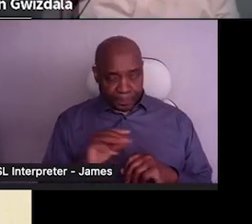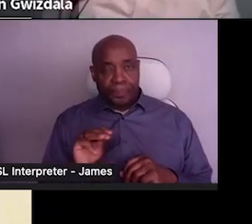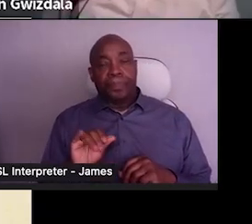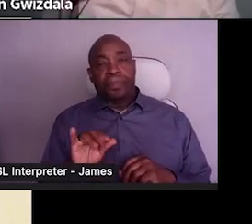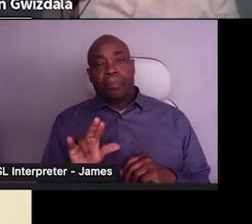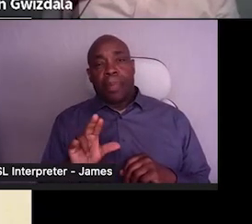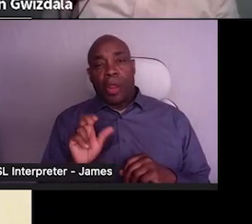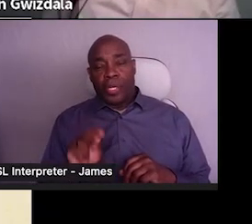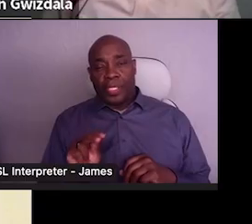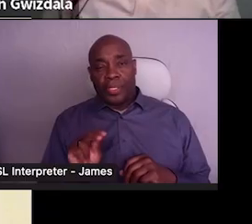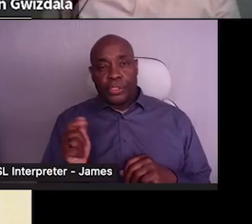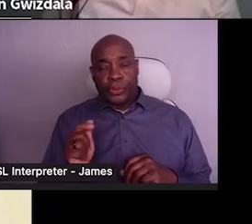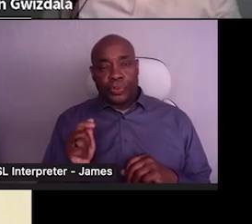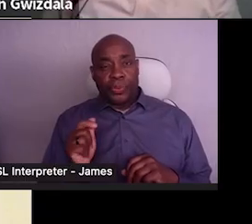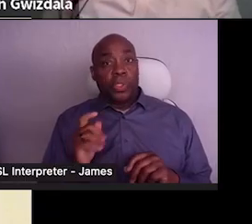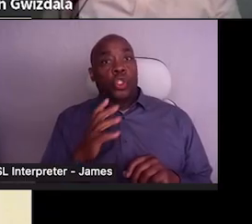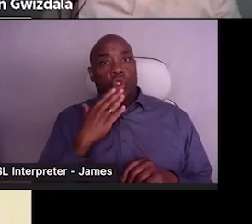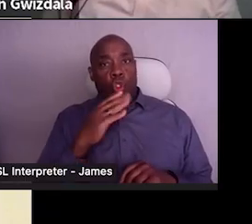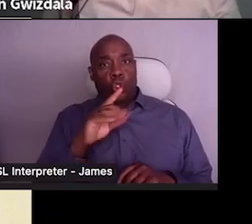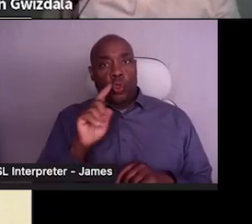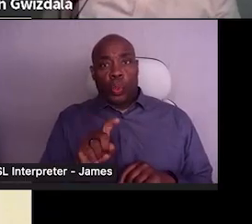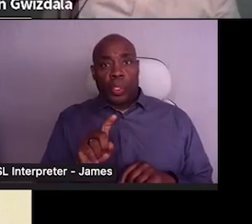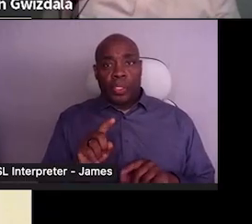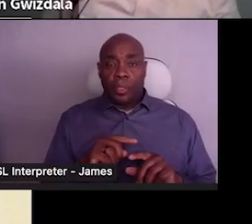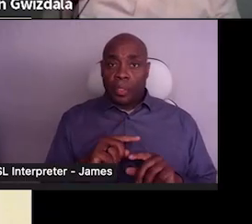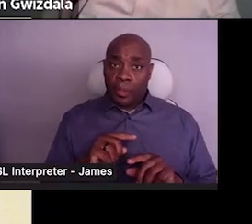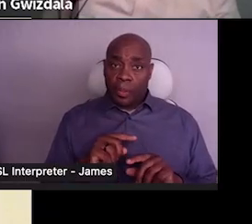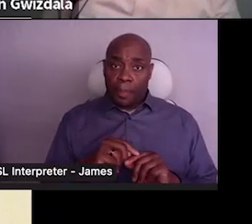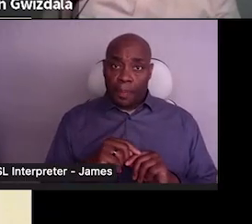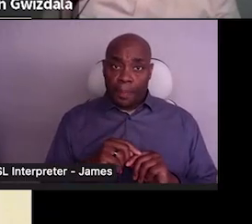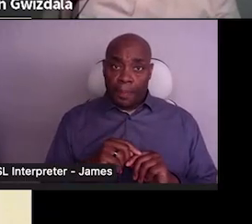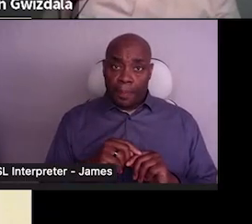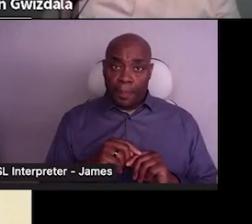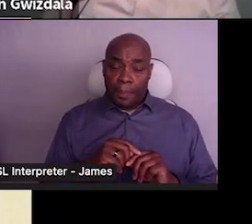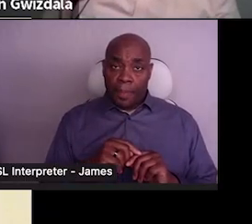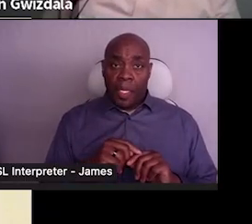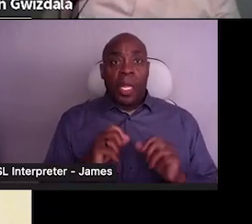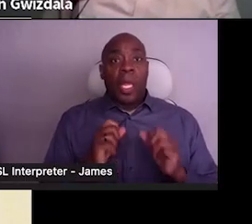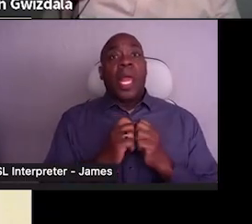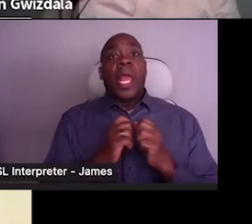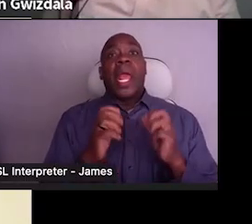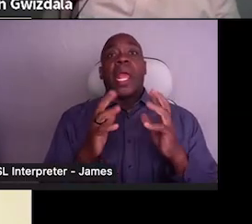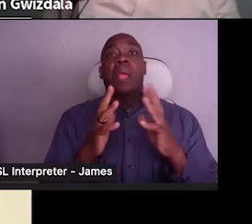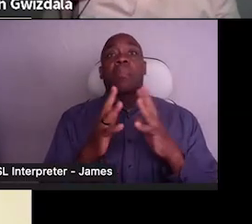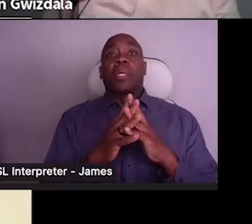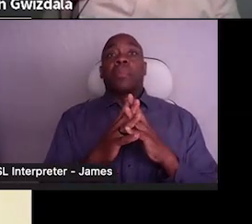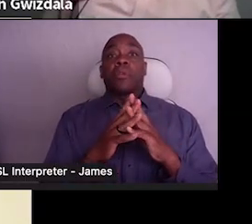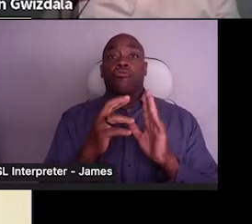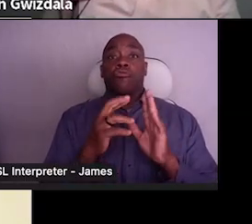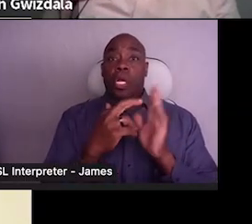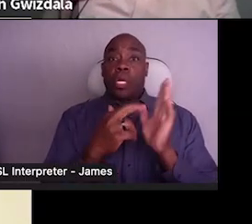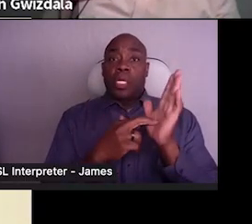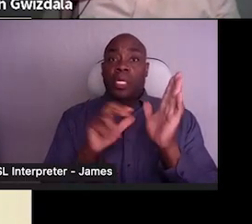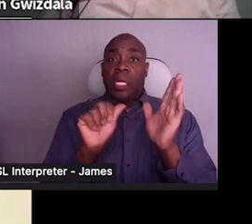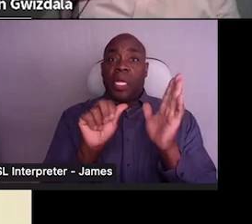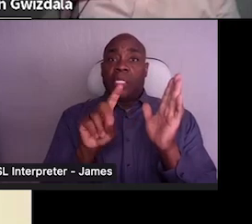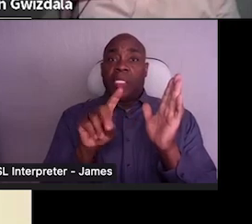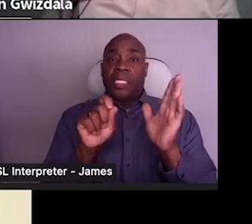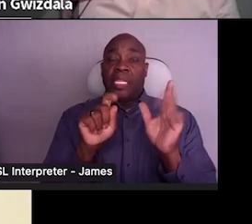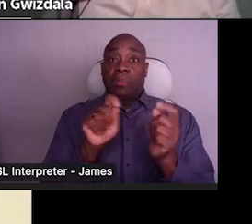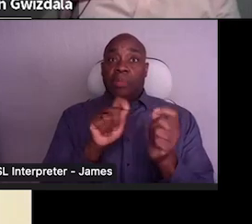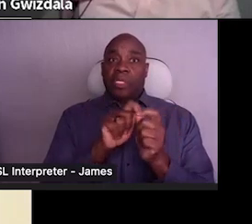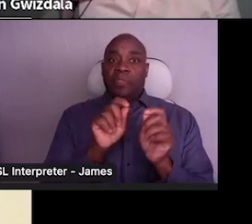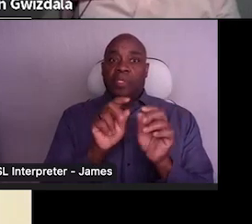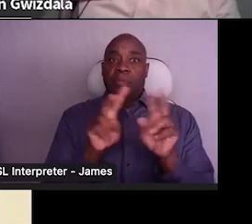a really good question. The fact of the matter is that the implementing regulations of the